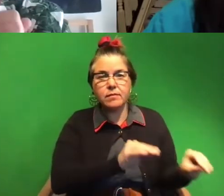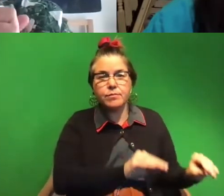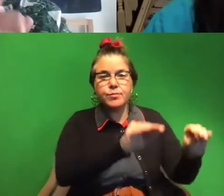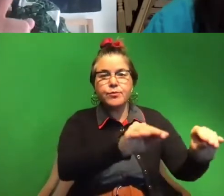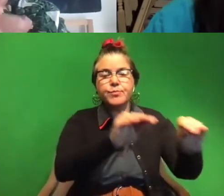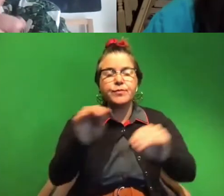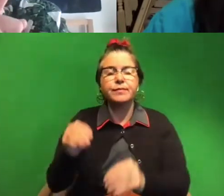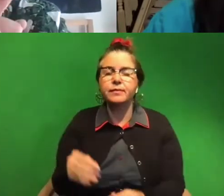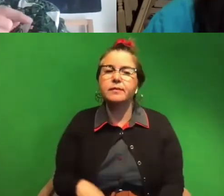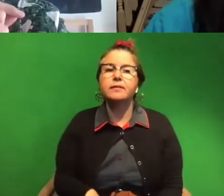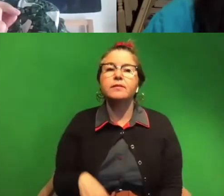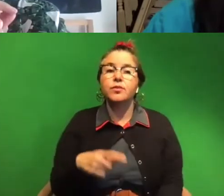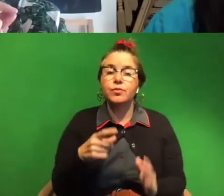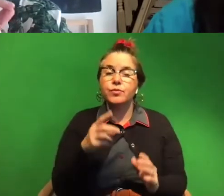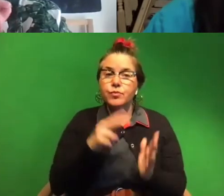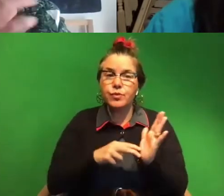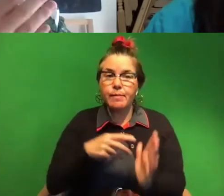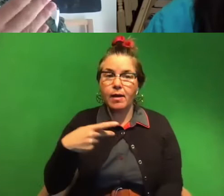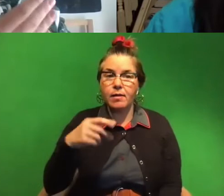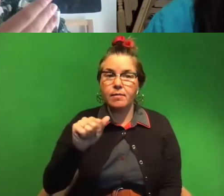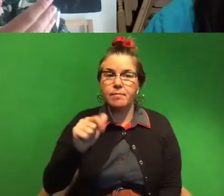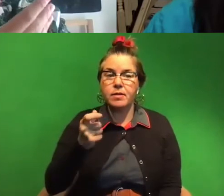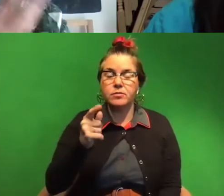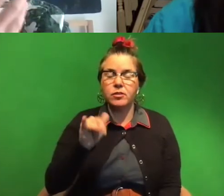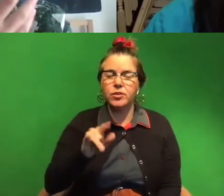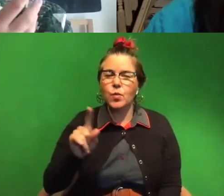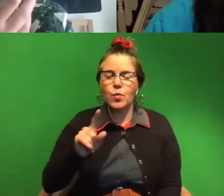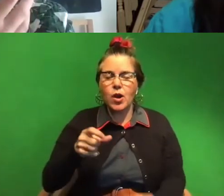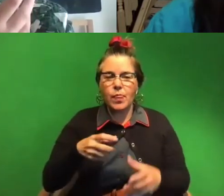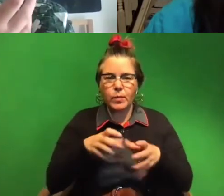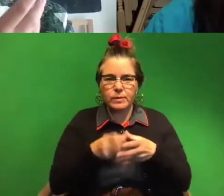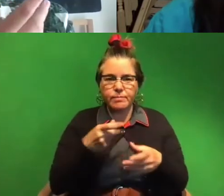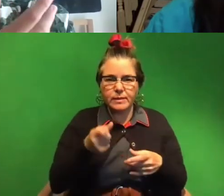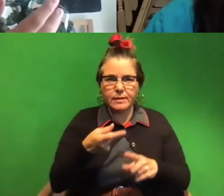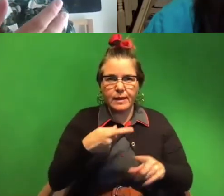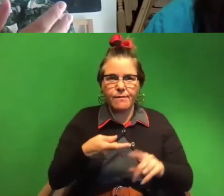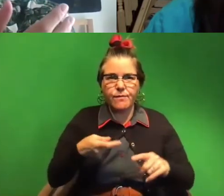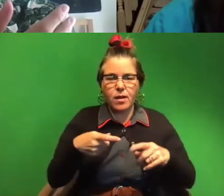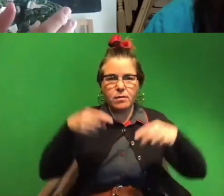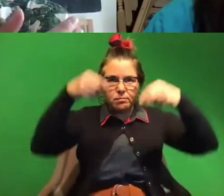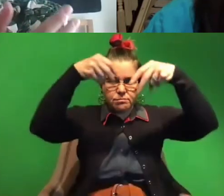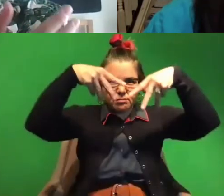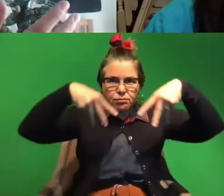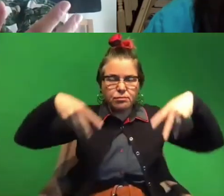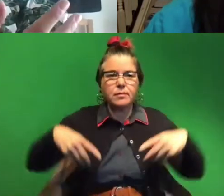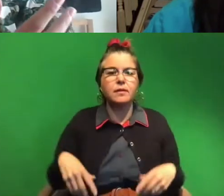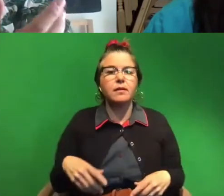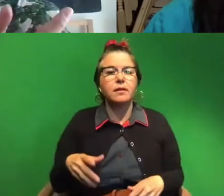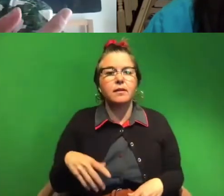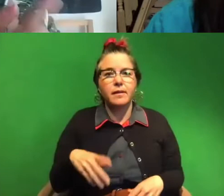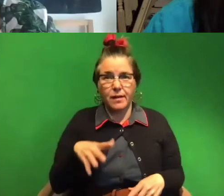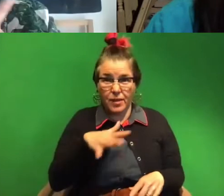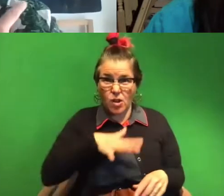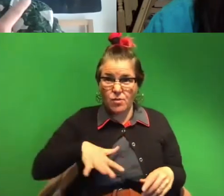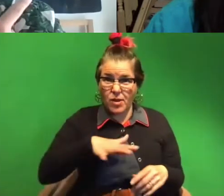Read about paleontology and where these species came from and whether or not they were even around